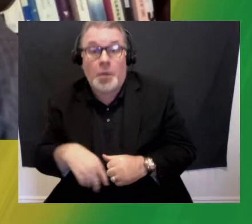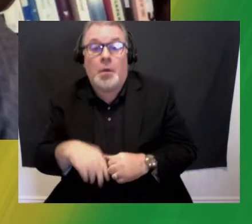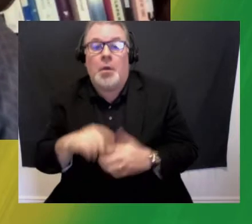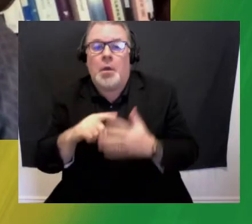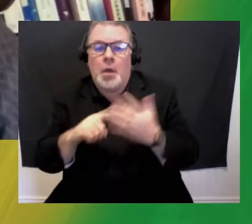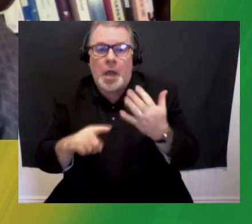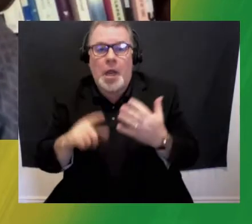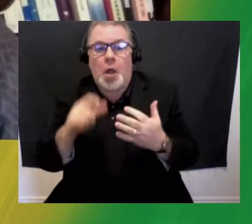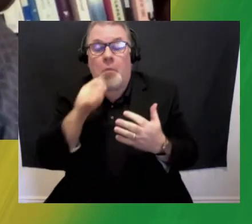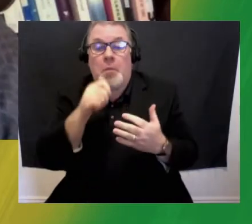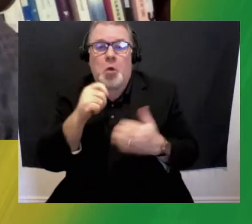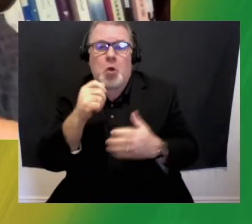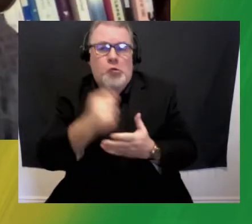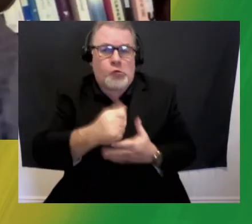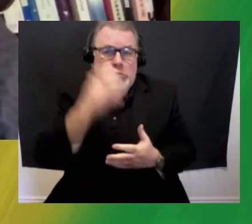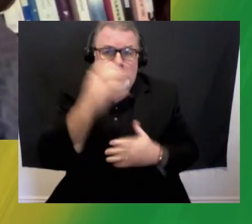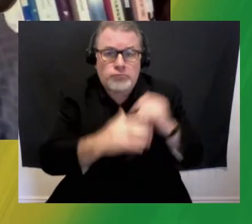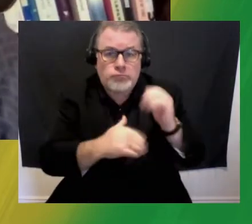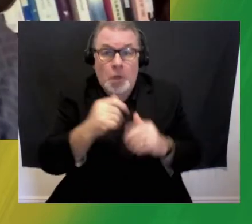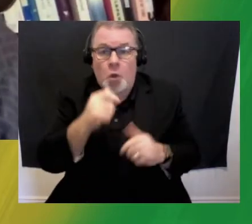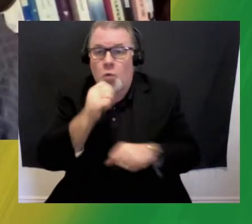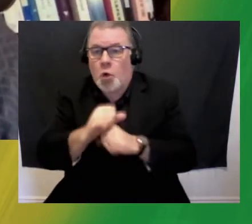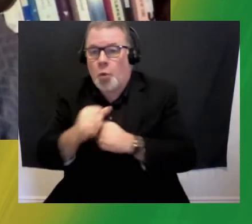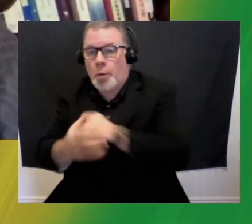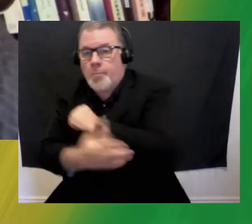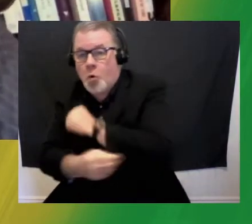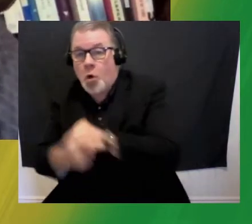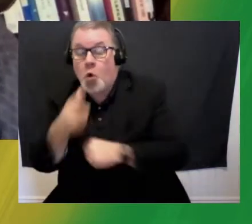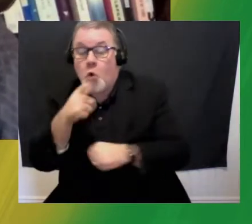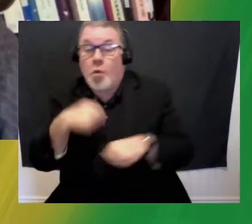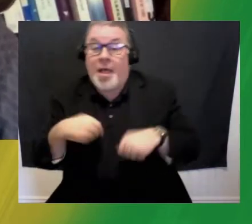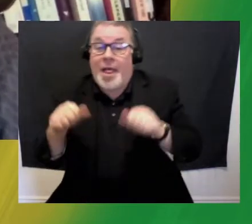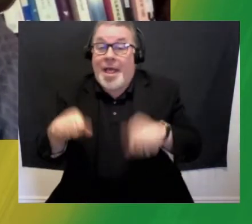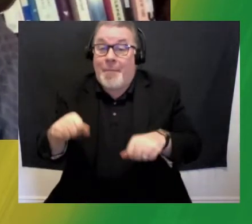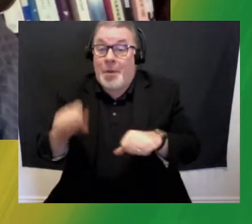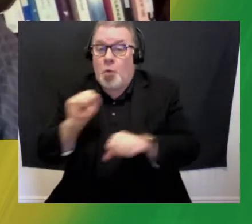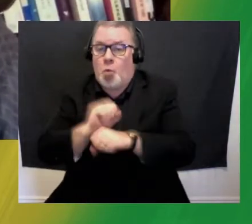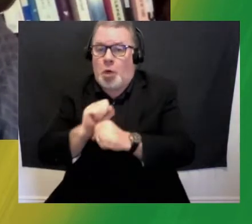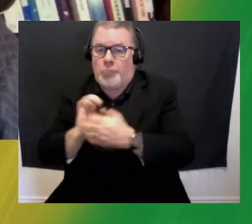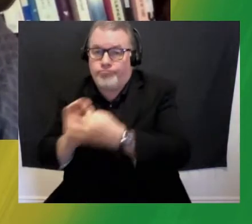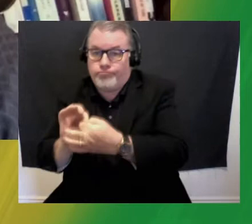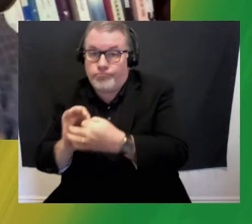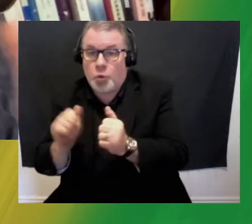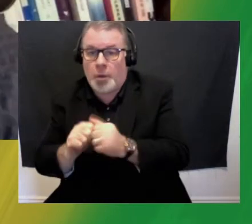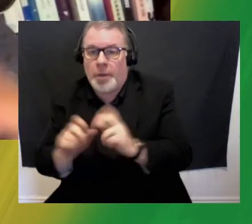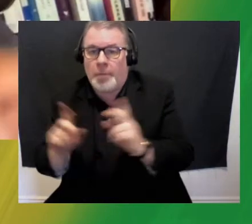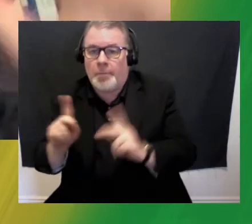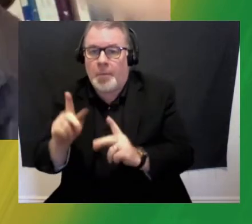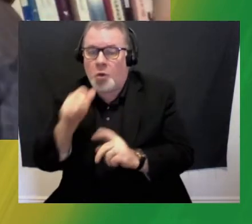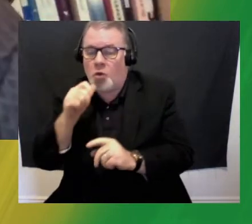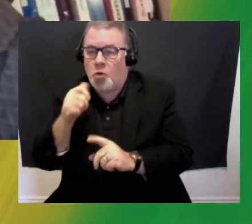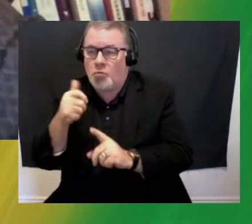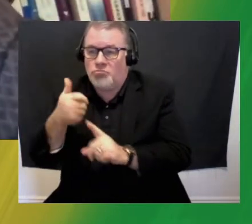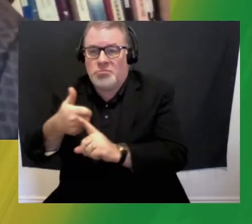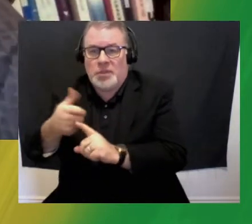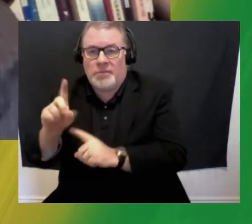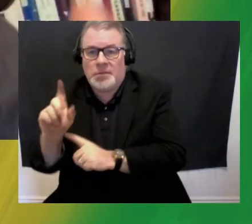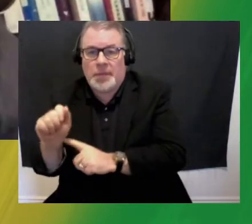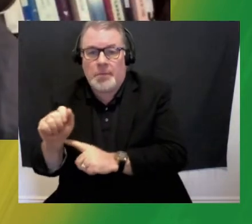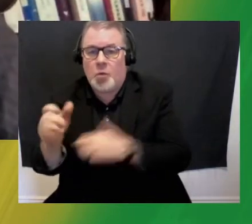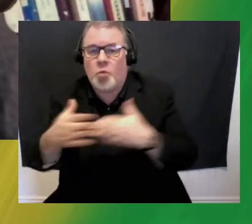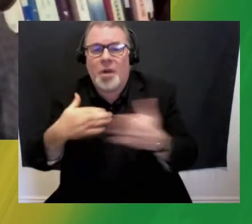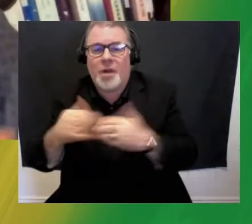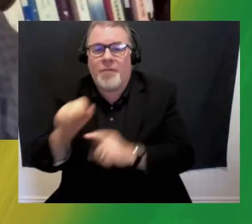income and poor folk, those of us who are able-bodied acting in solidarity with those who are disabled. Whatever the case might be, we've got,